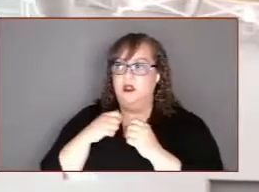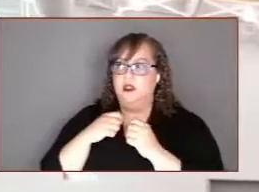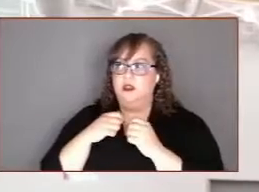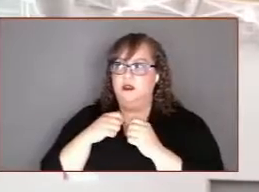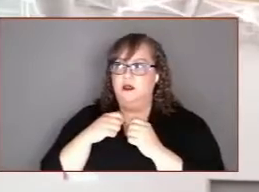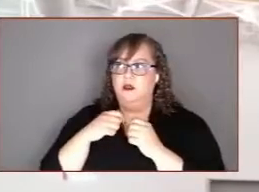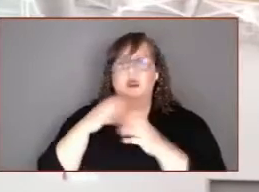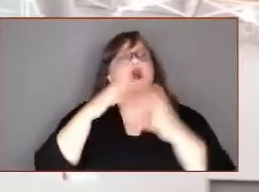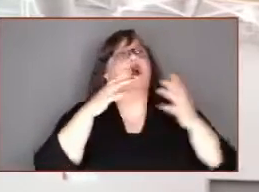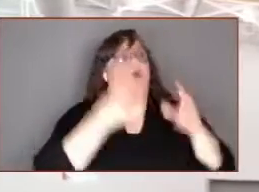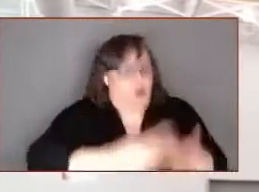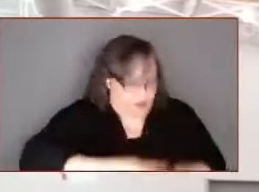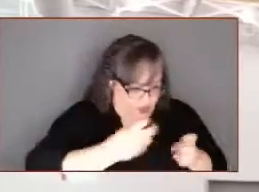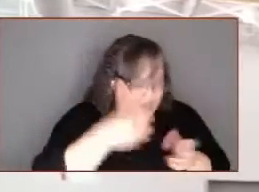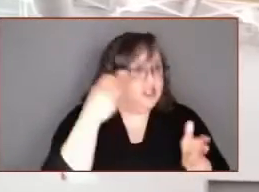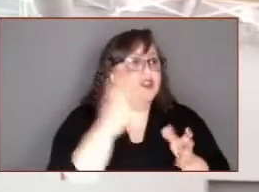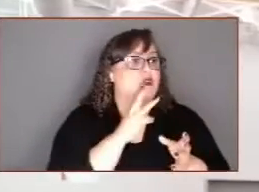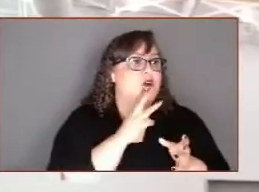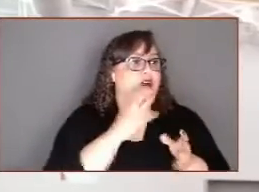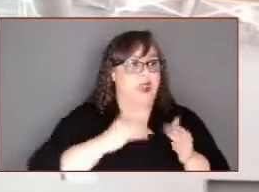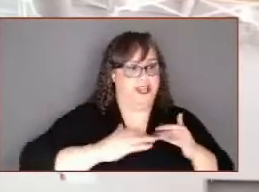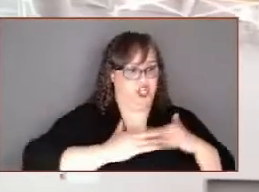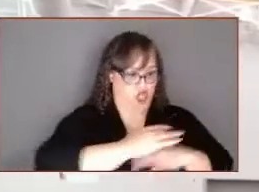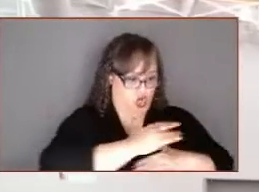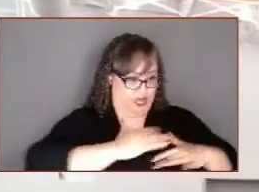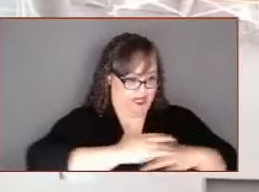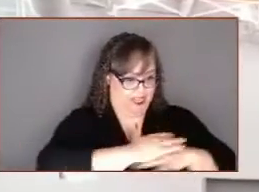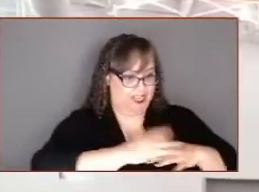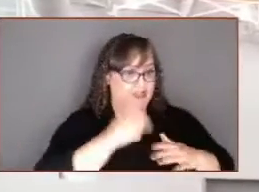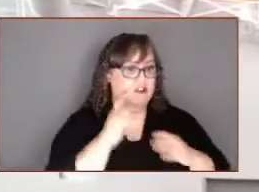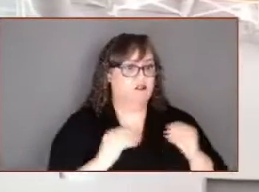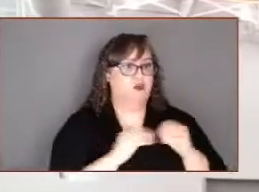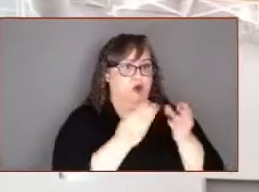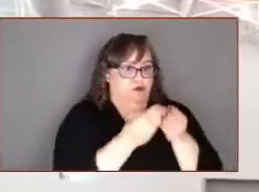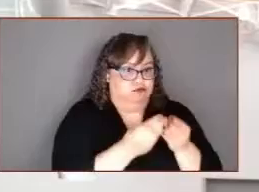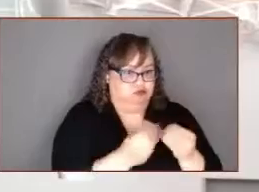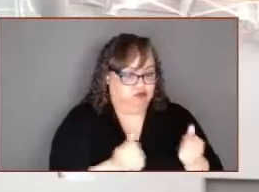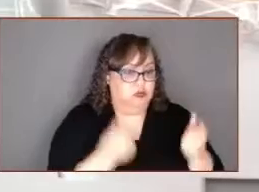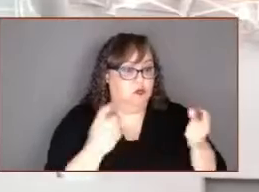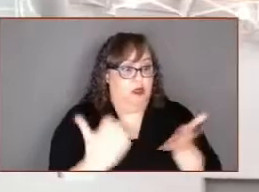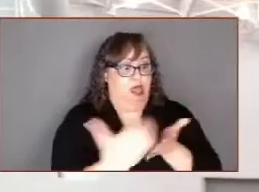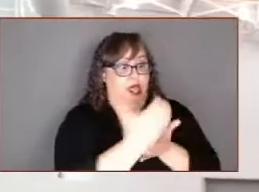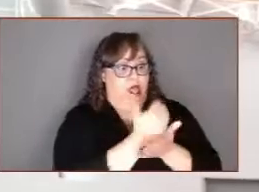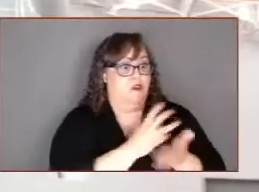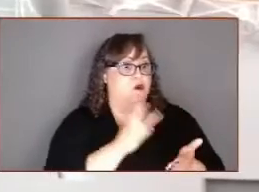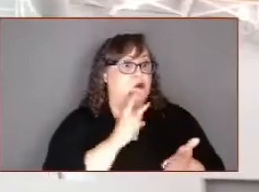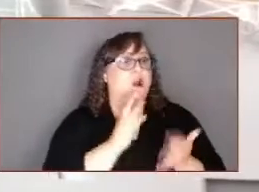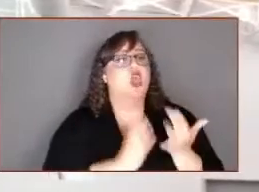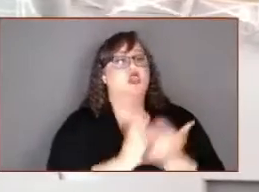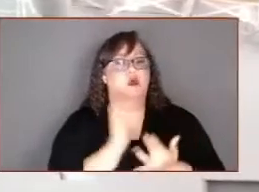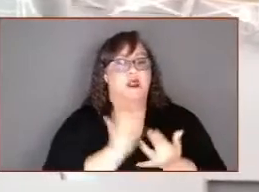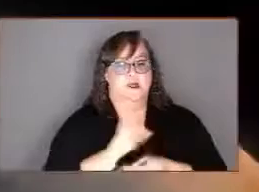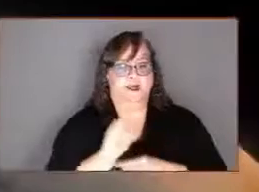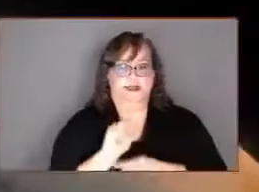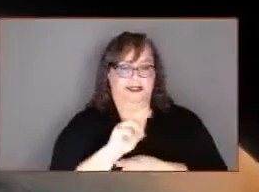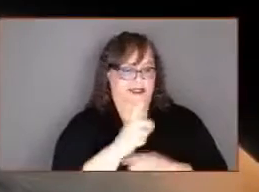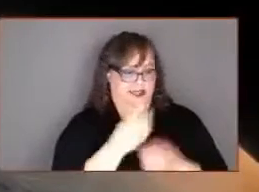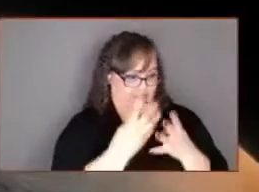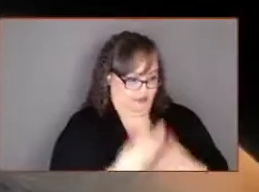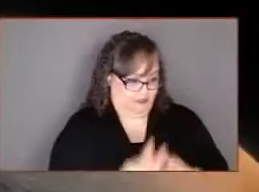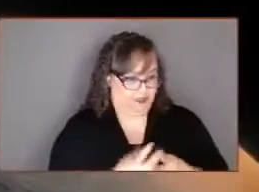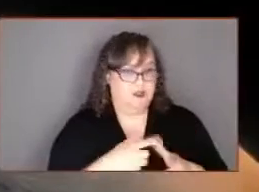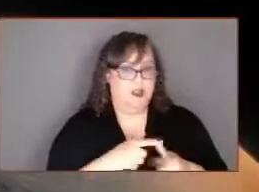simultaneously circulating the water to further melt the ice. And then once we collect the water, it goes through our sand filter and then into our collection